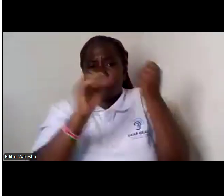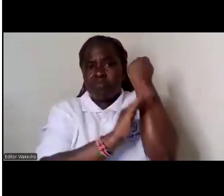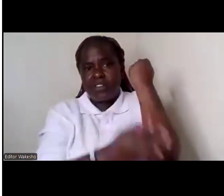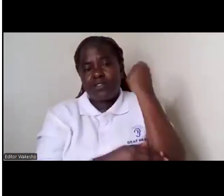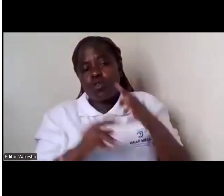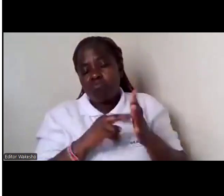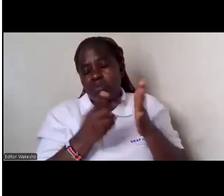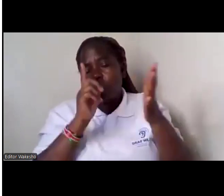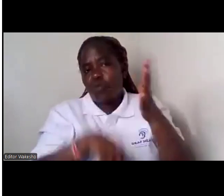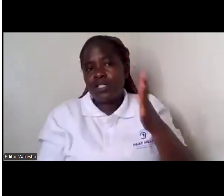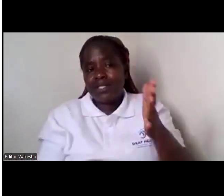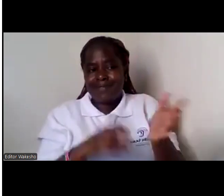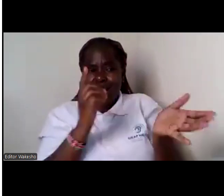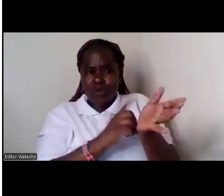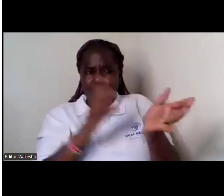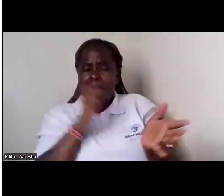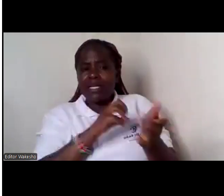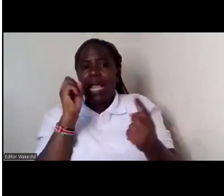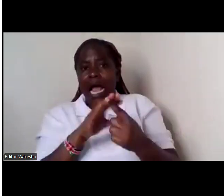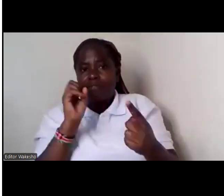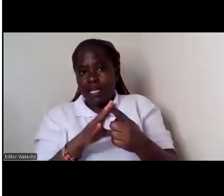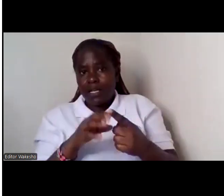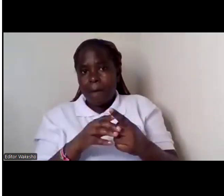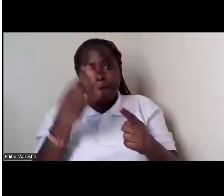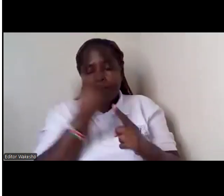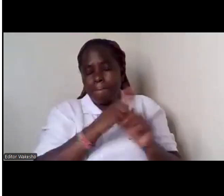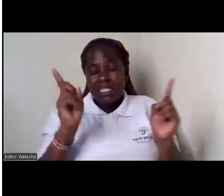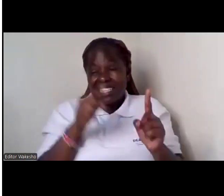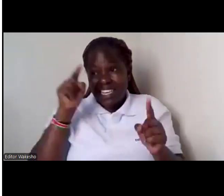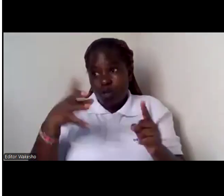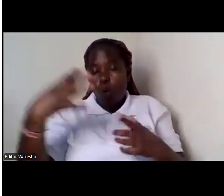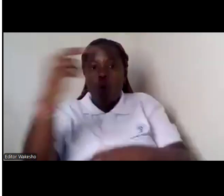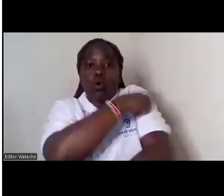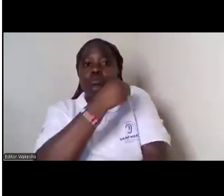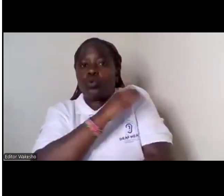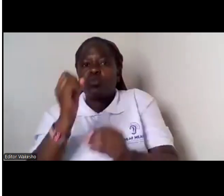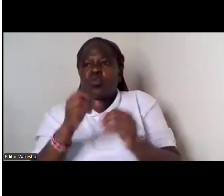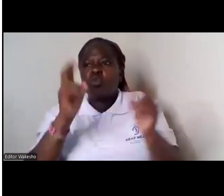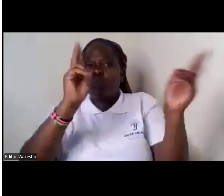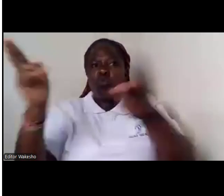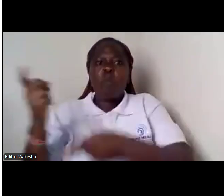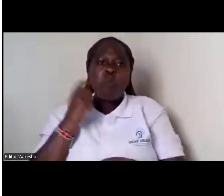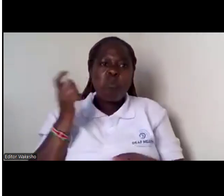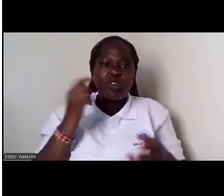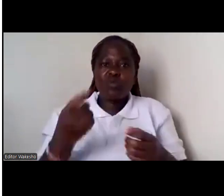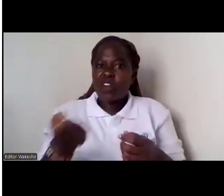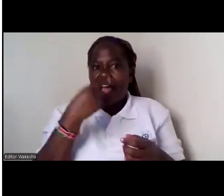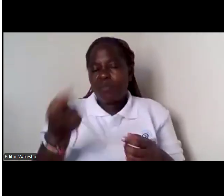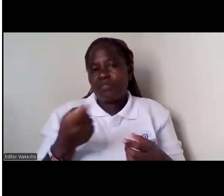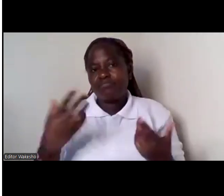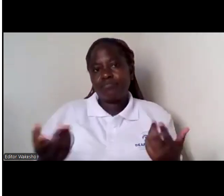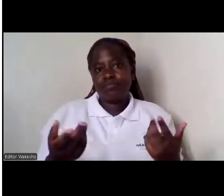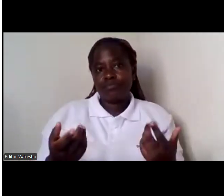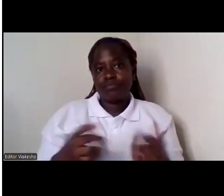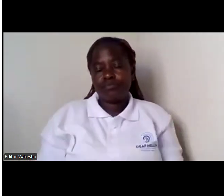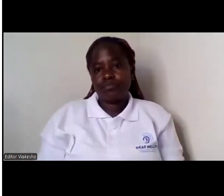So normally we realize that those ones are just that the patient either was not advised or the patient had maybe got the method without talking